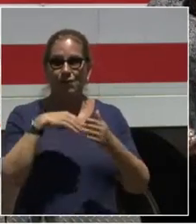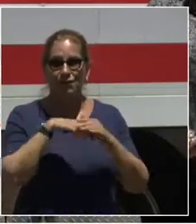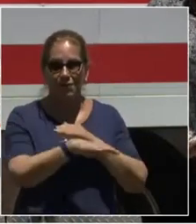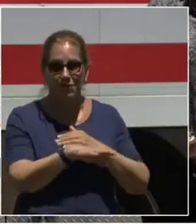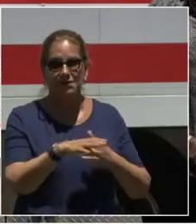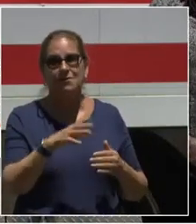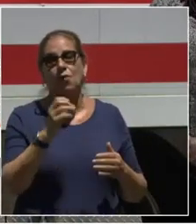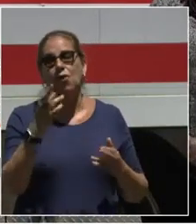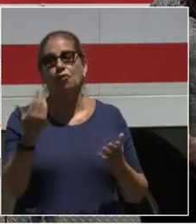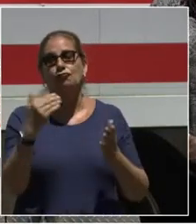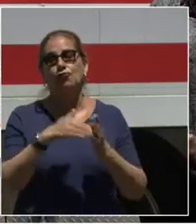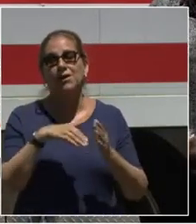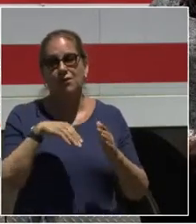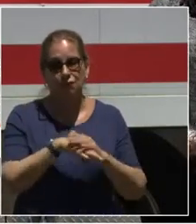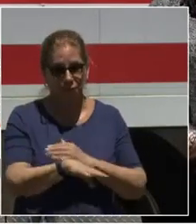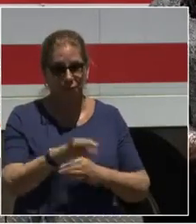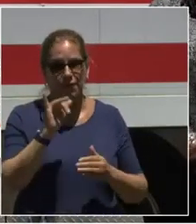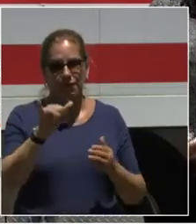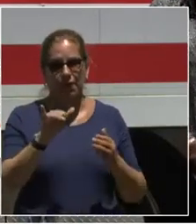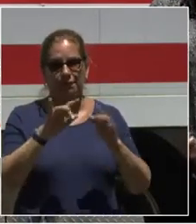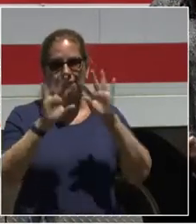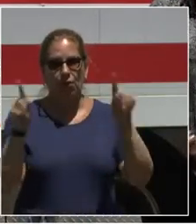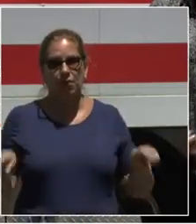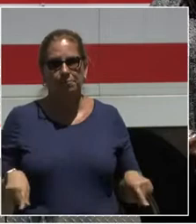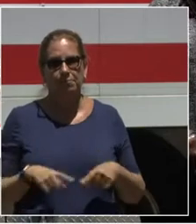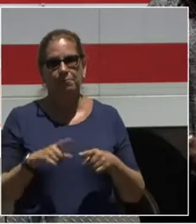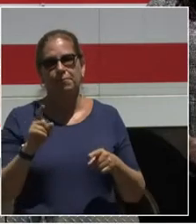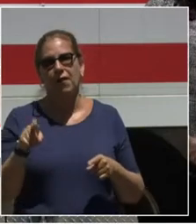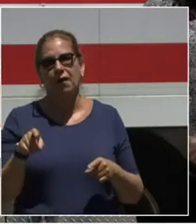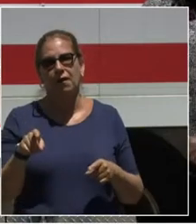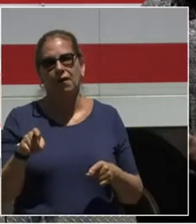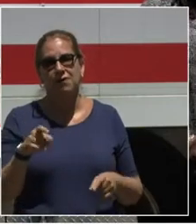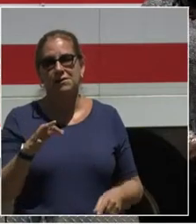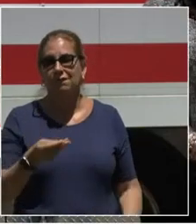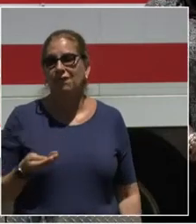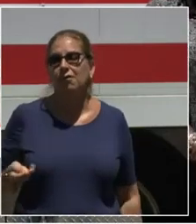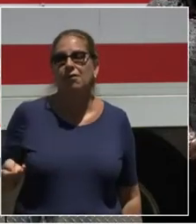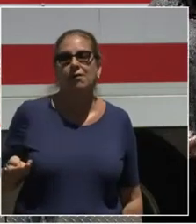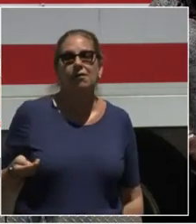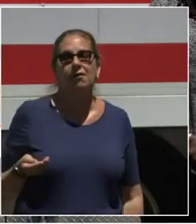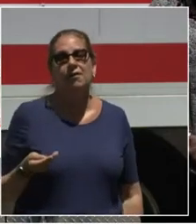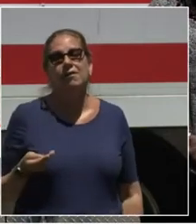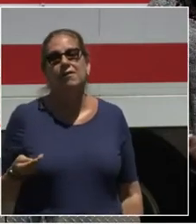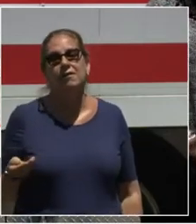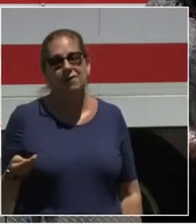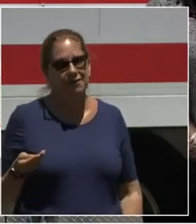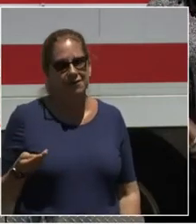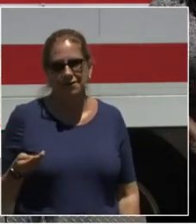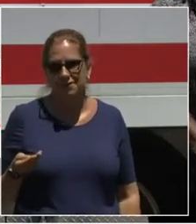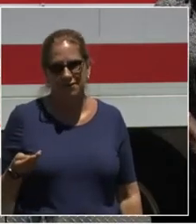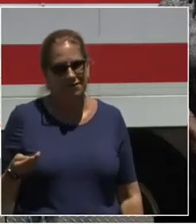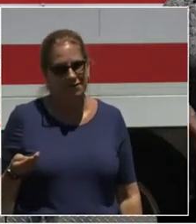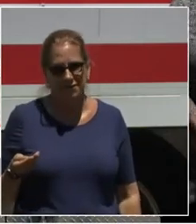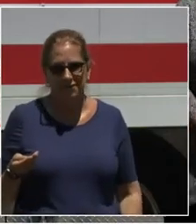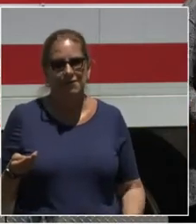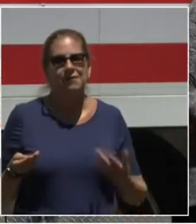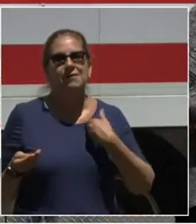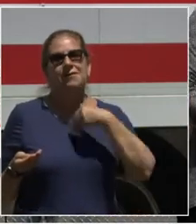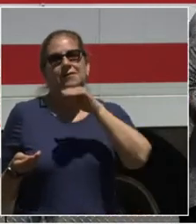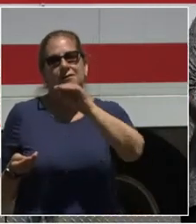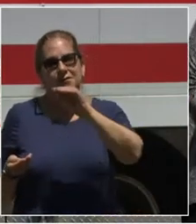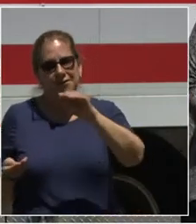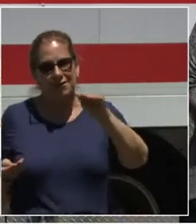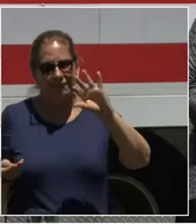an outstanding record of childhood immunizations, we begin to launch outreach that can go directly to